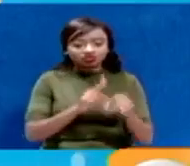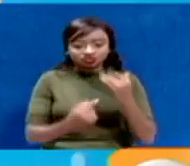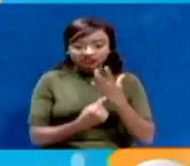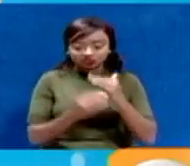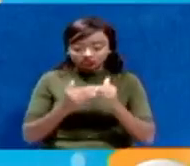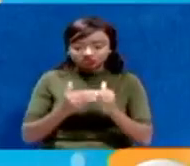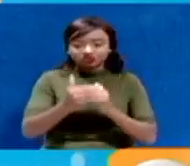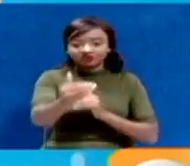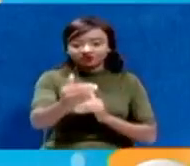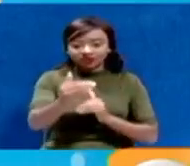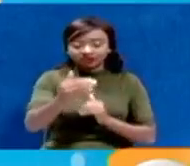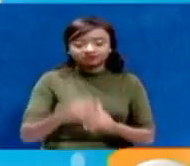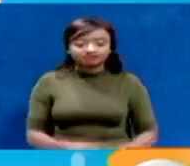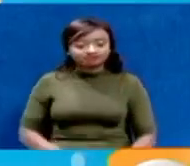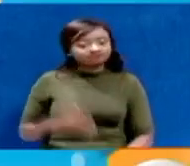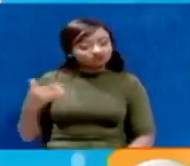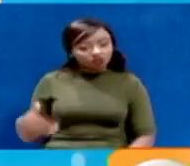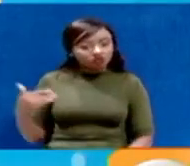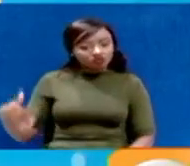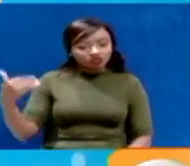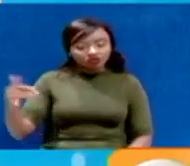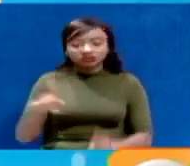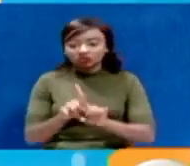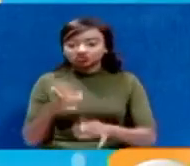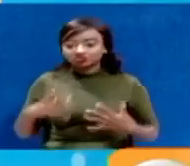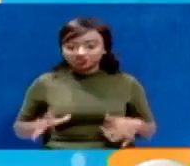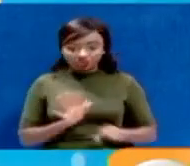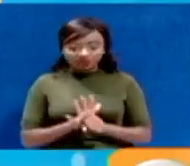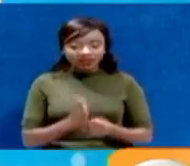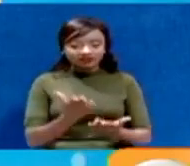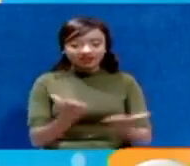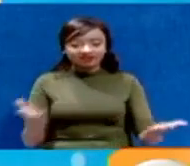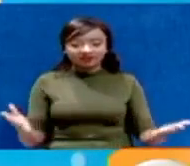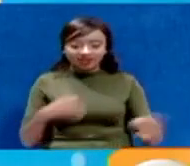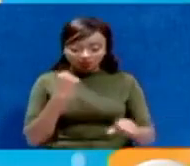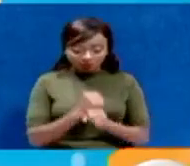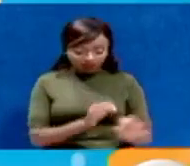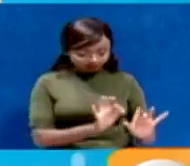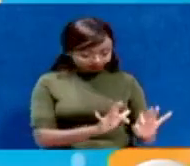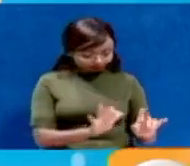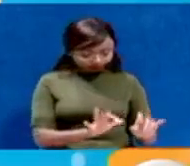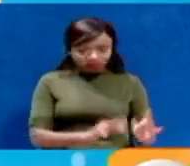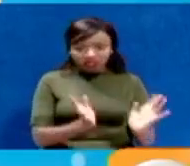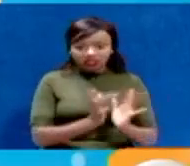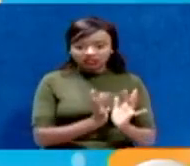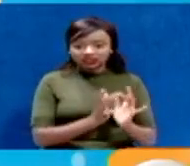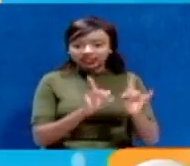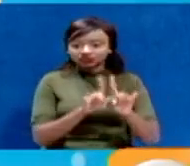technology as part of everyday life. A lot of people are now going on and they're starting to work online. We've seen many of the